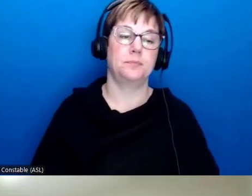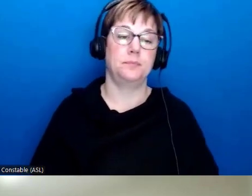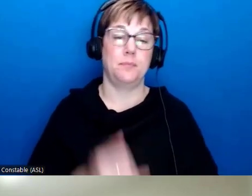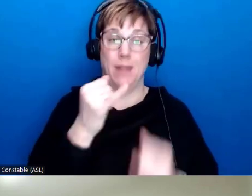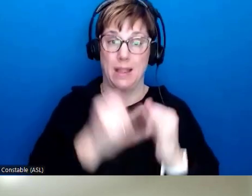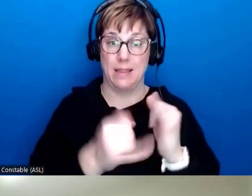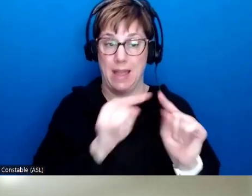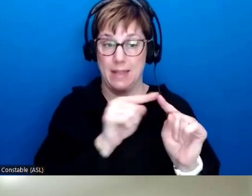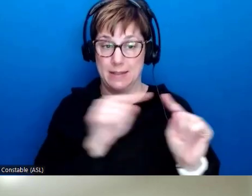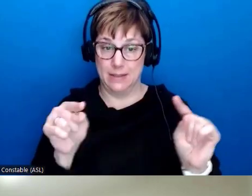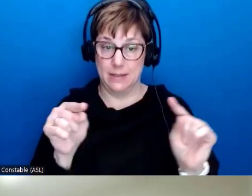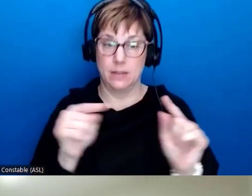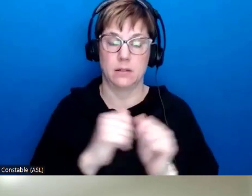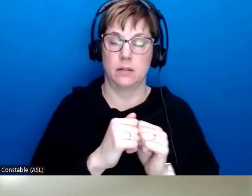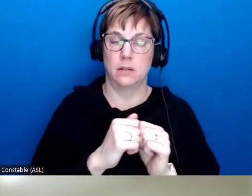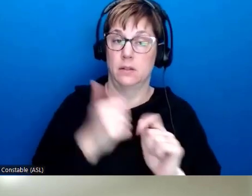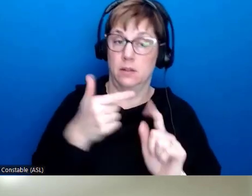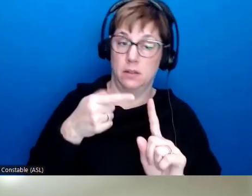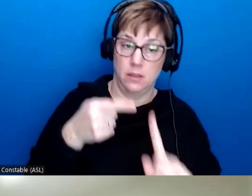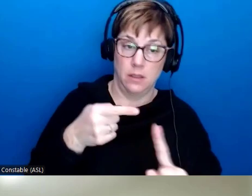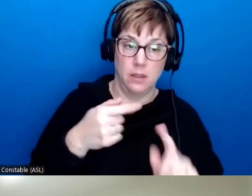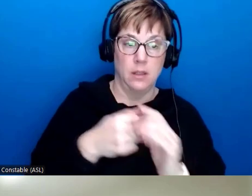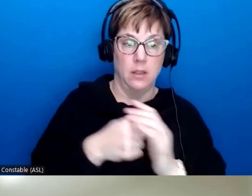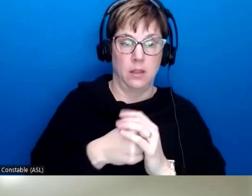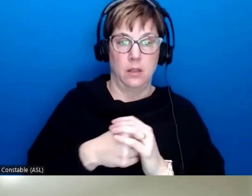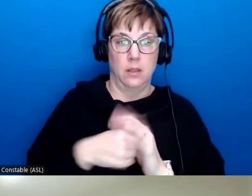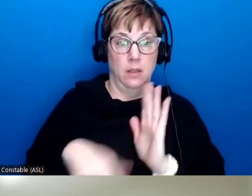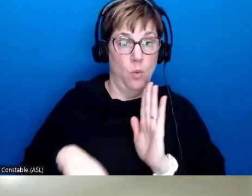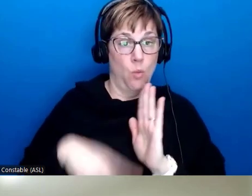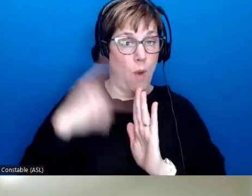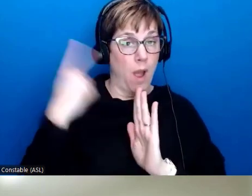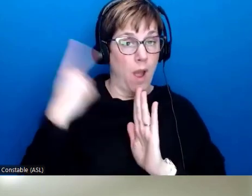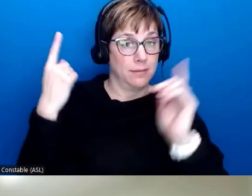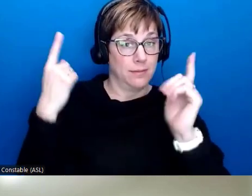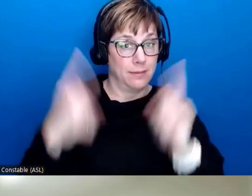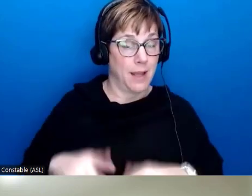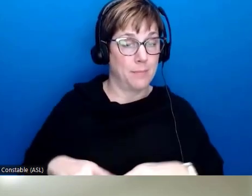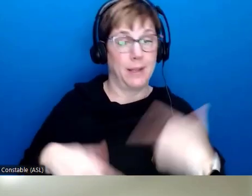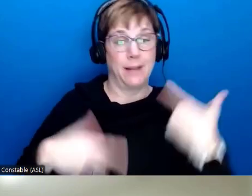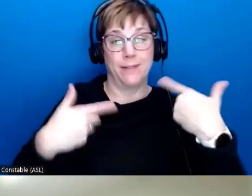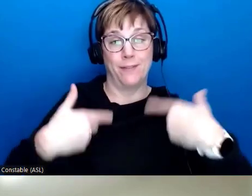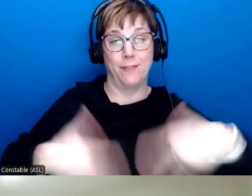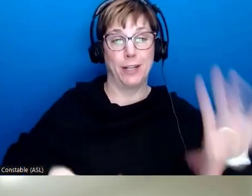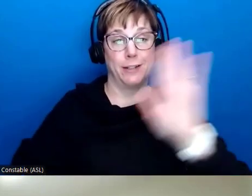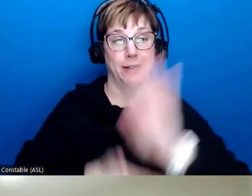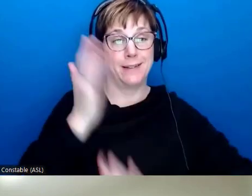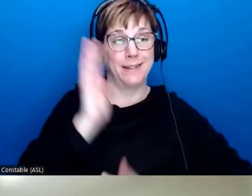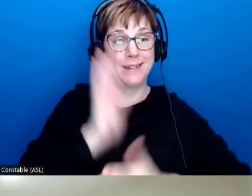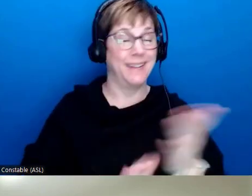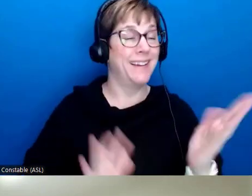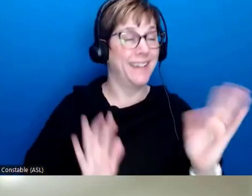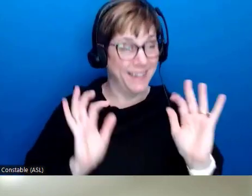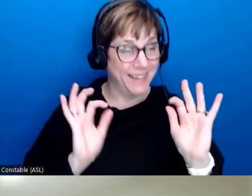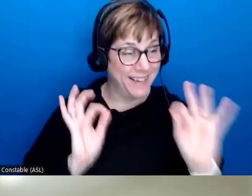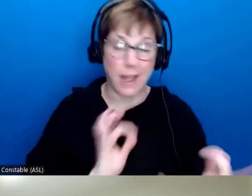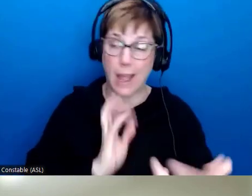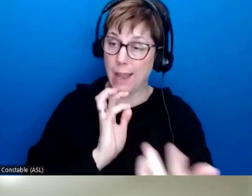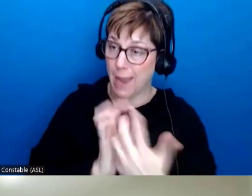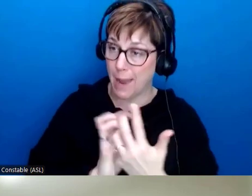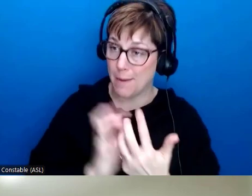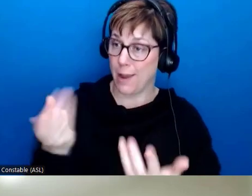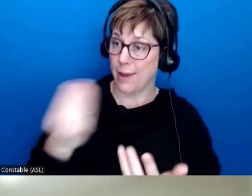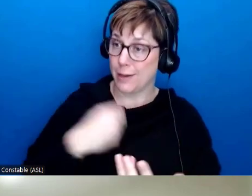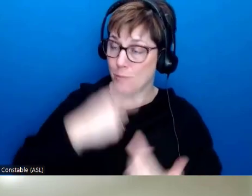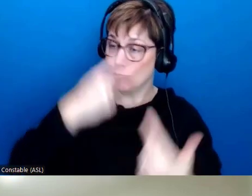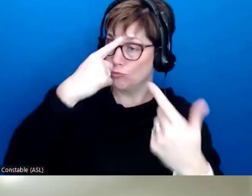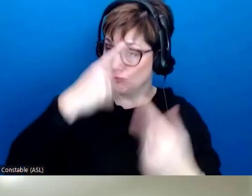point basically makes the point that this isn't a one-time thing. Once you have a reasonable accommodation and that's agreed upon, you